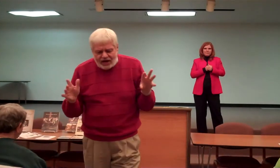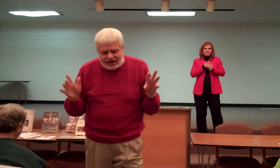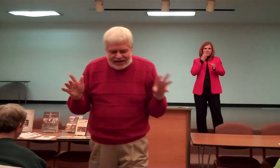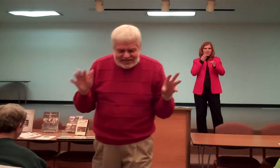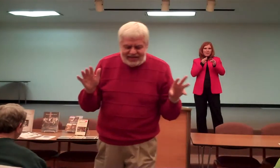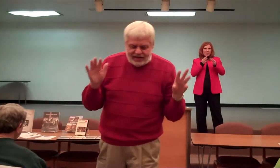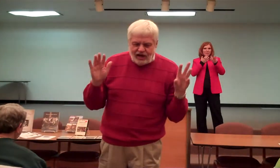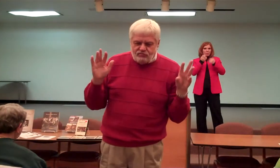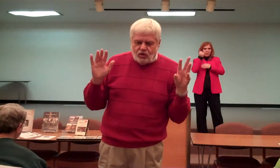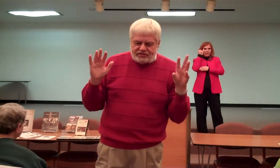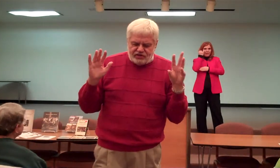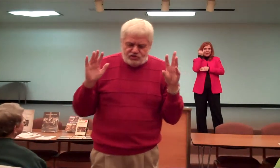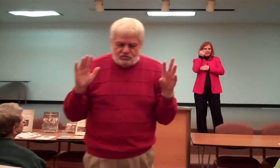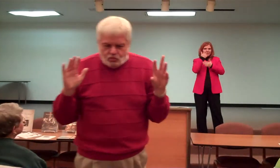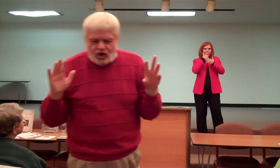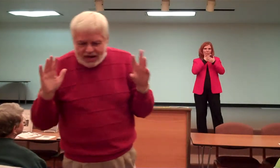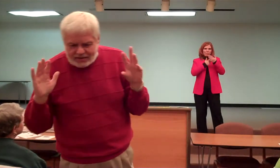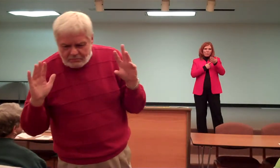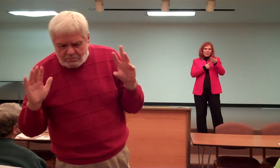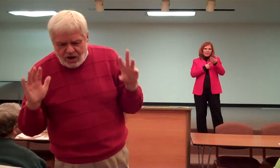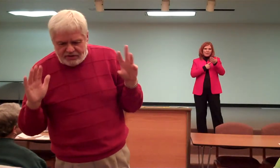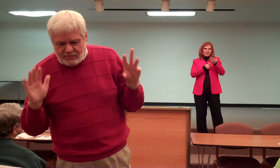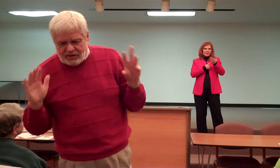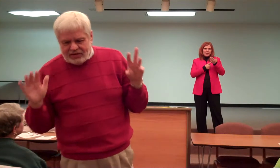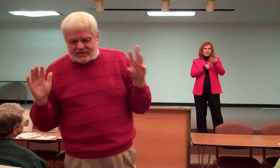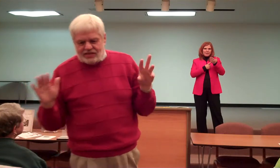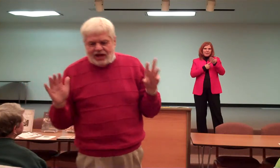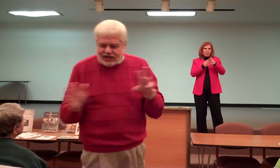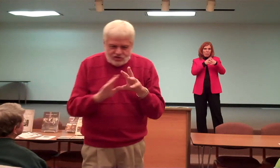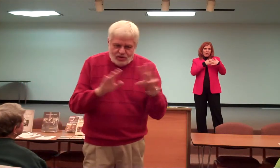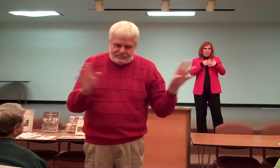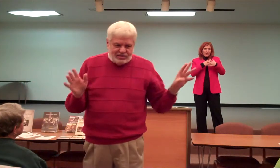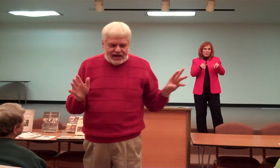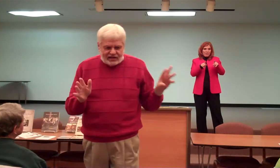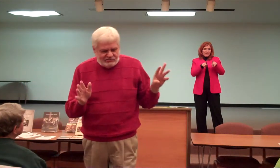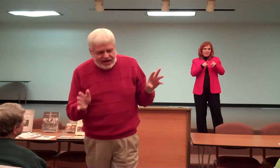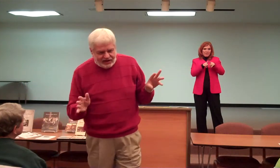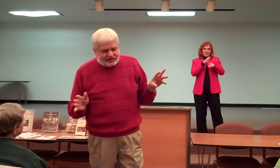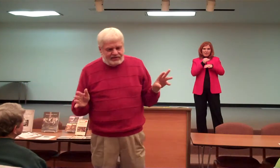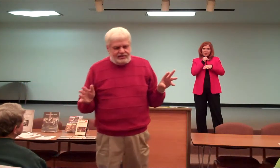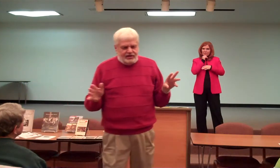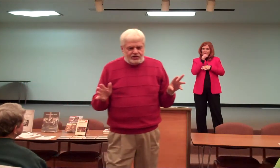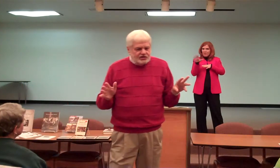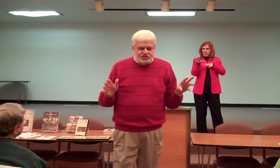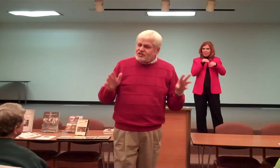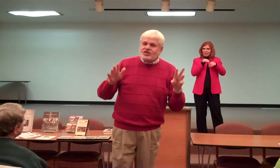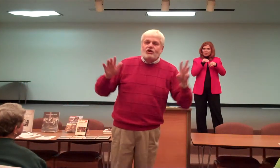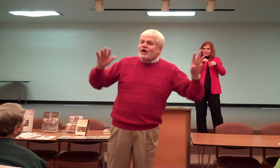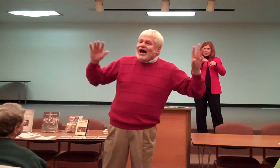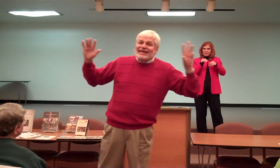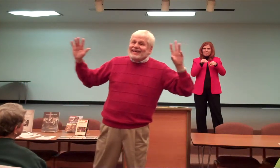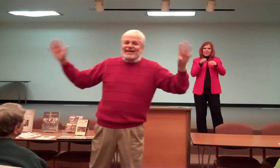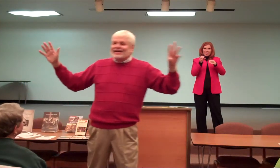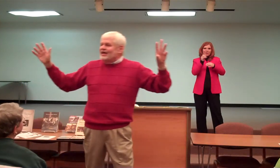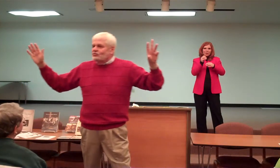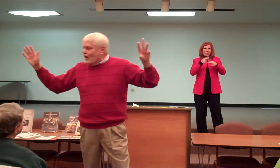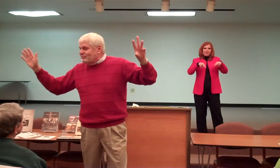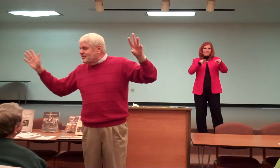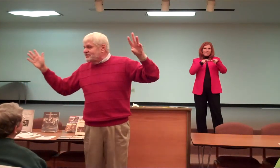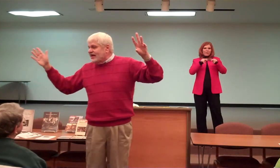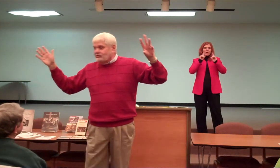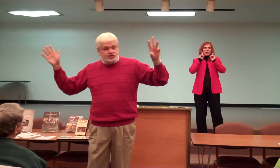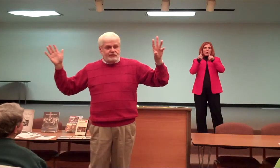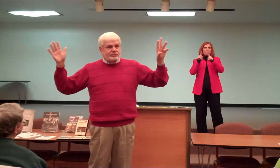if you want an idea of what modern America is like, and you haven't been out of the valley, just go to IKEA